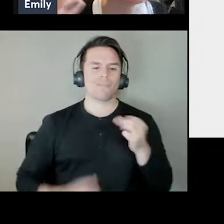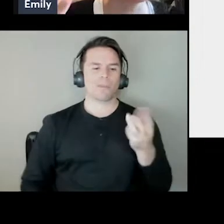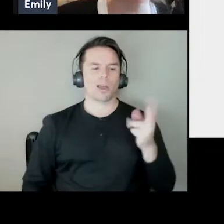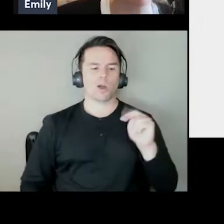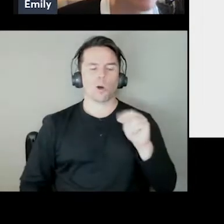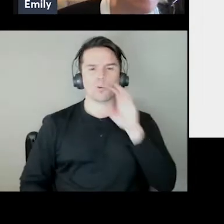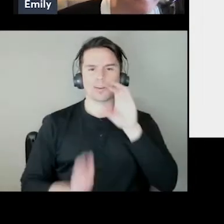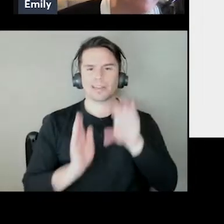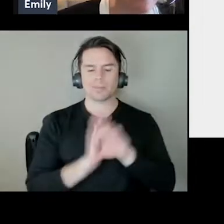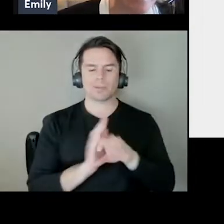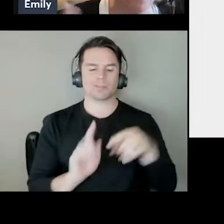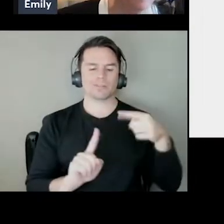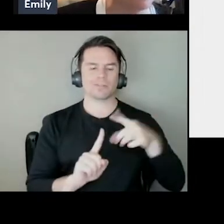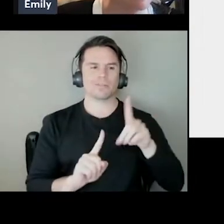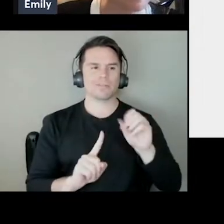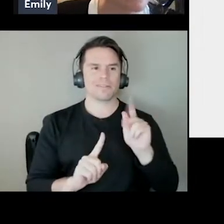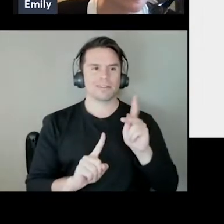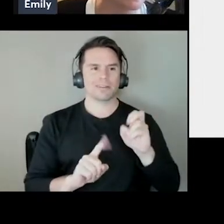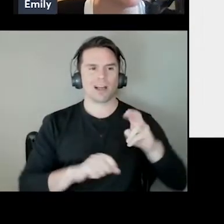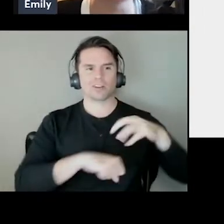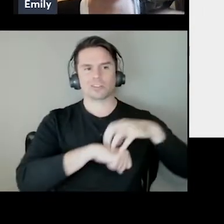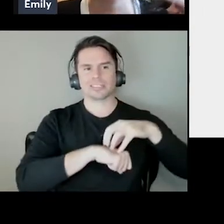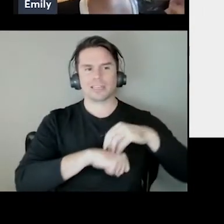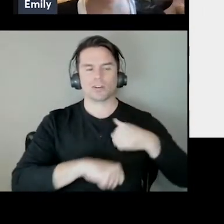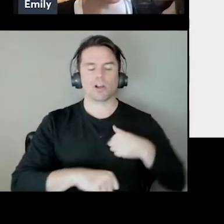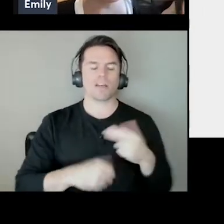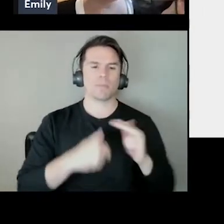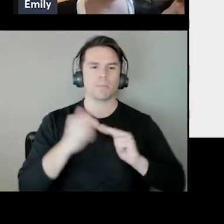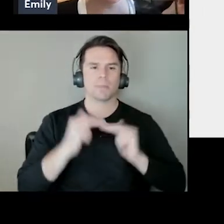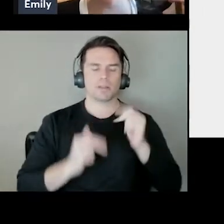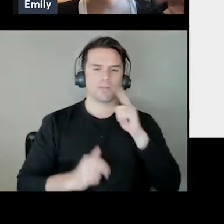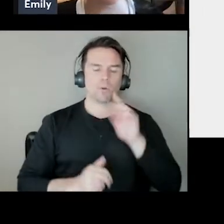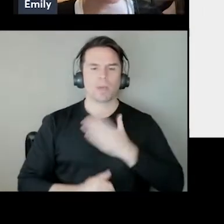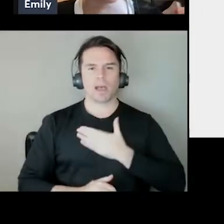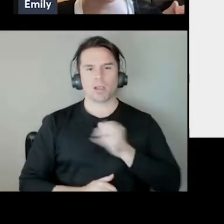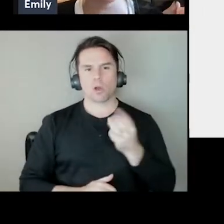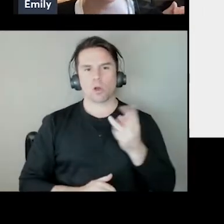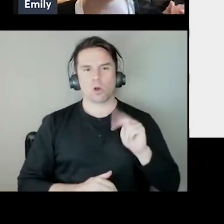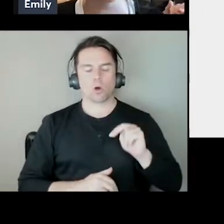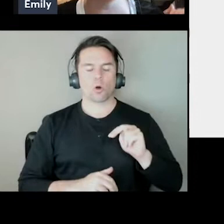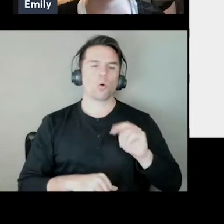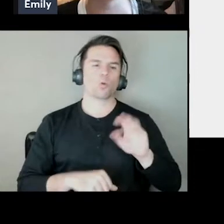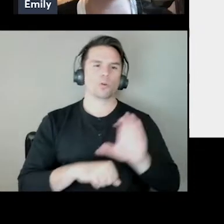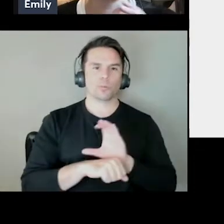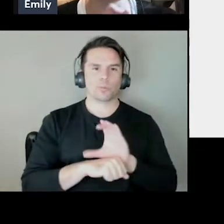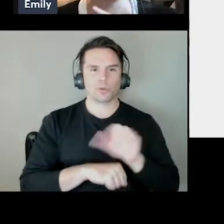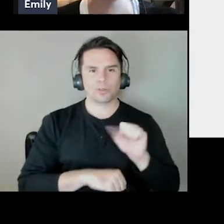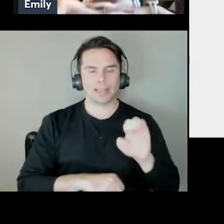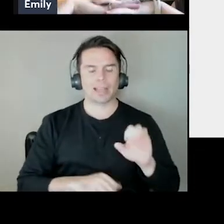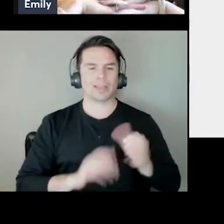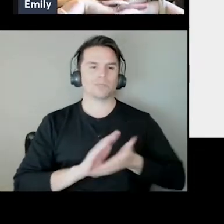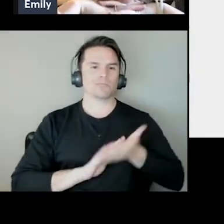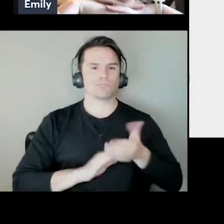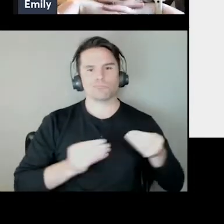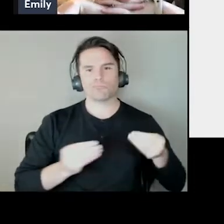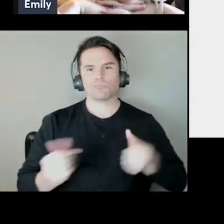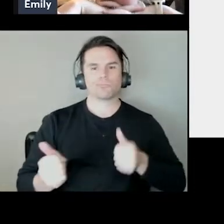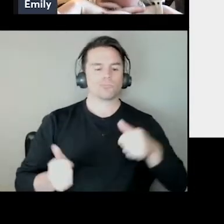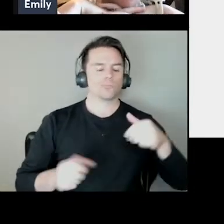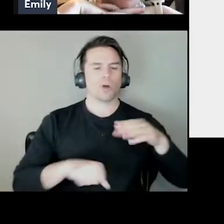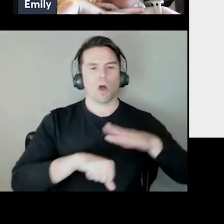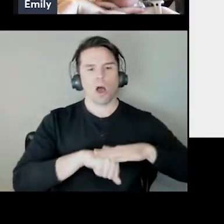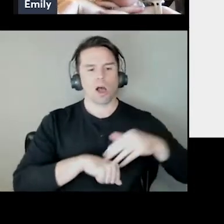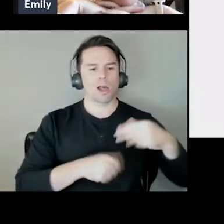that been building out for my own computer vision case. Runs great on-prem, runs great on my laptop, and I just want some extra